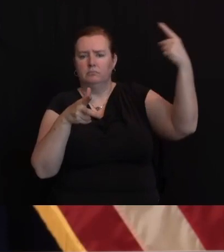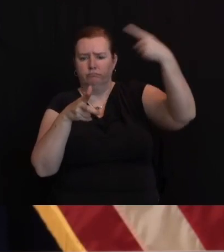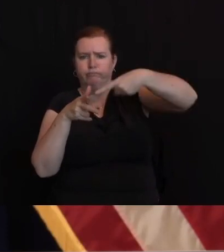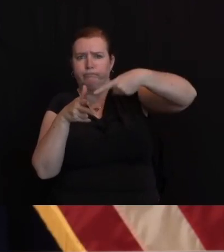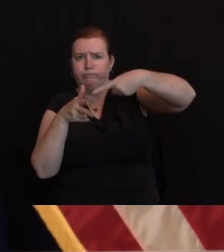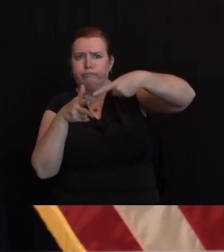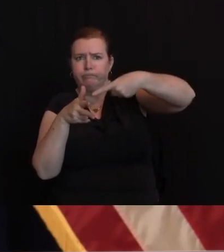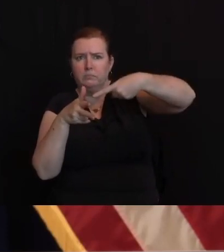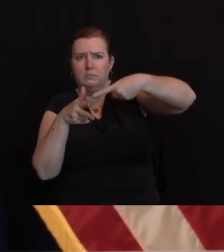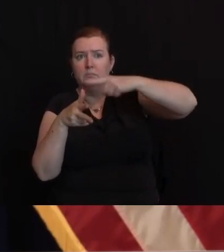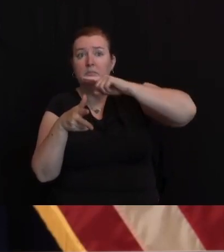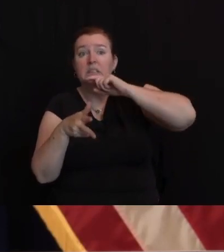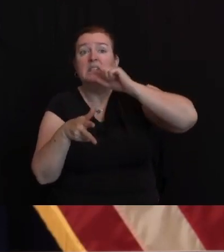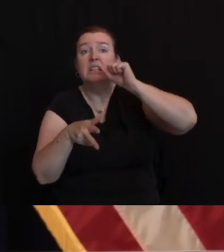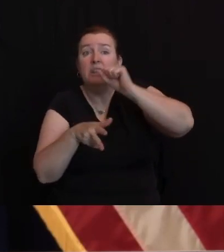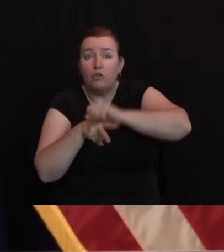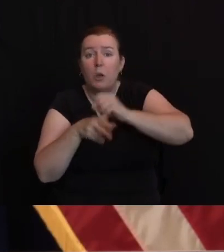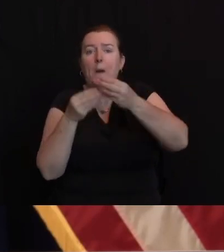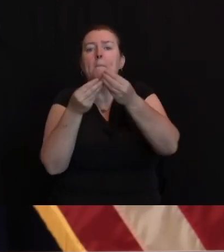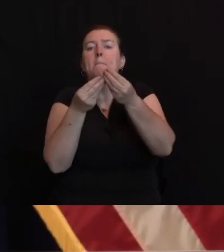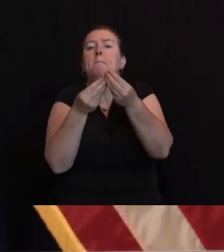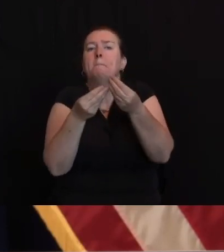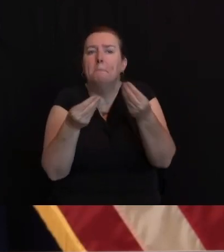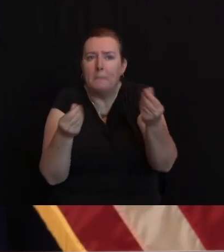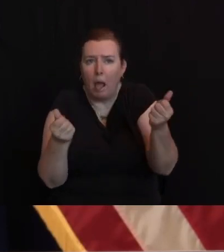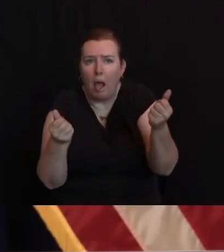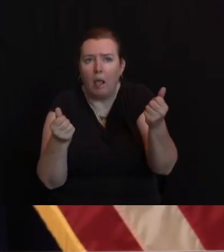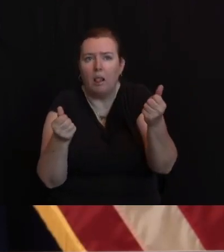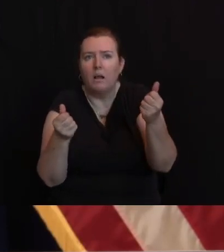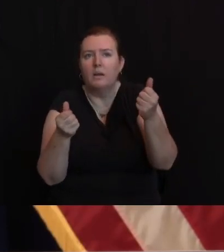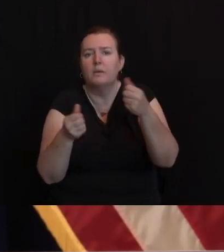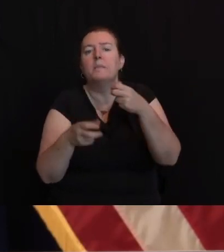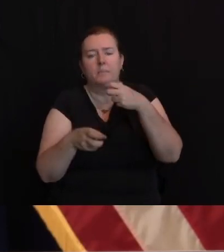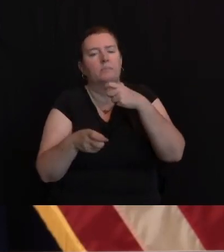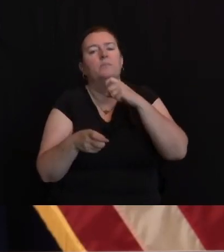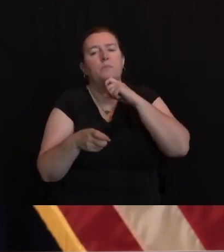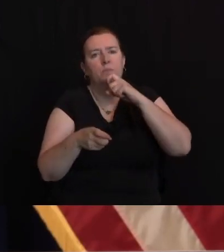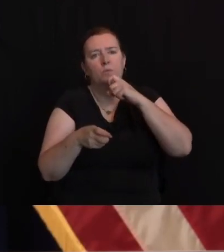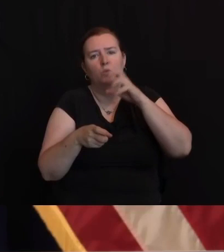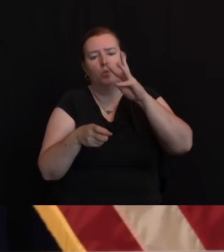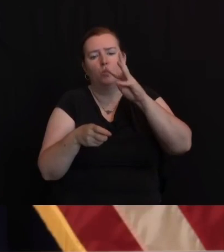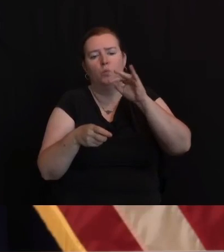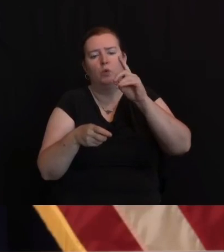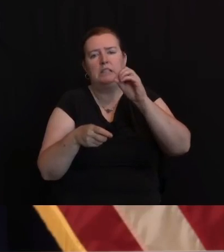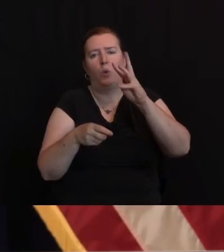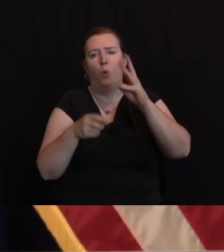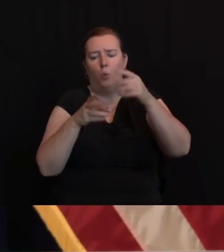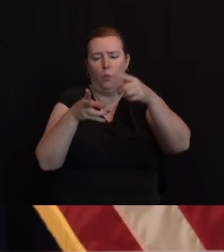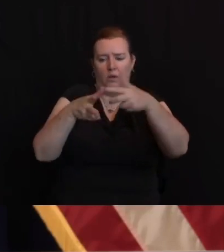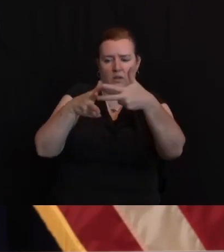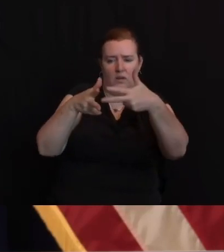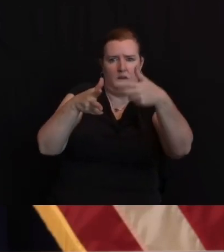literally melted the windshield. So imagine what it can do to you.